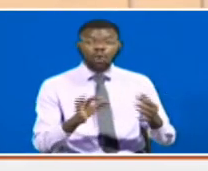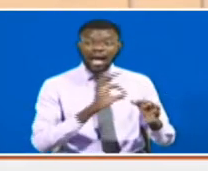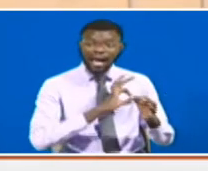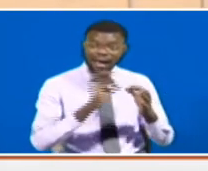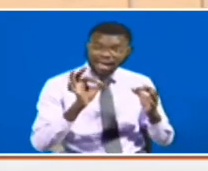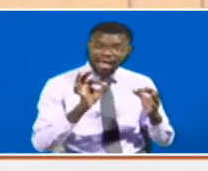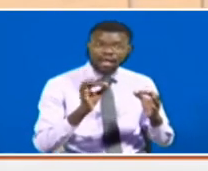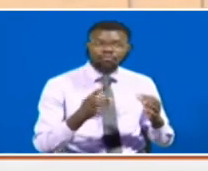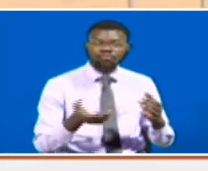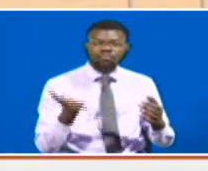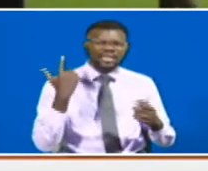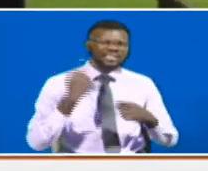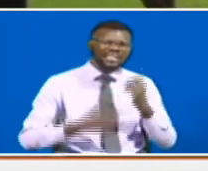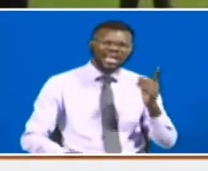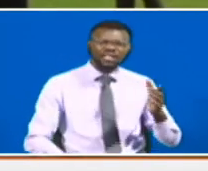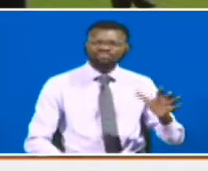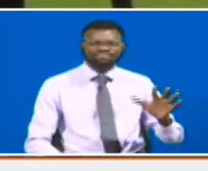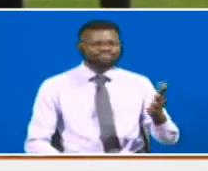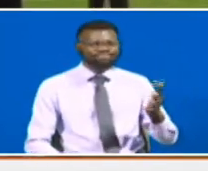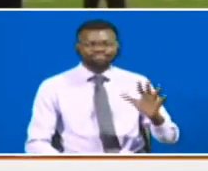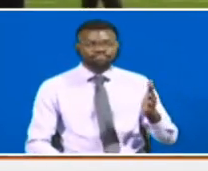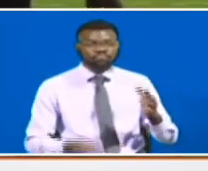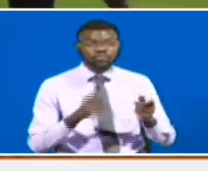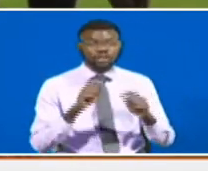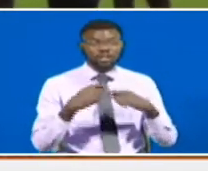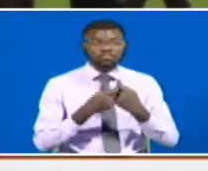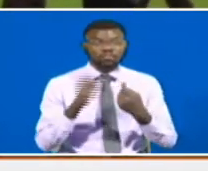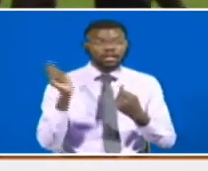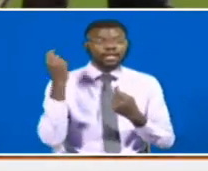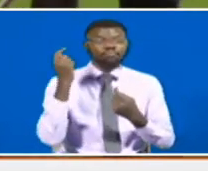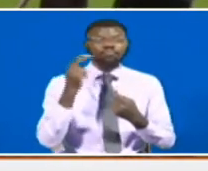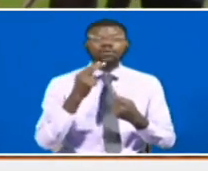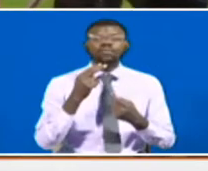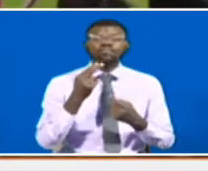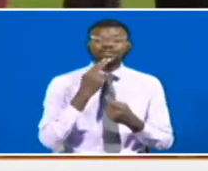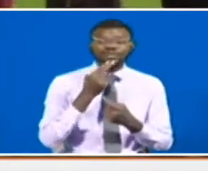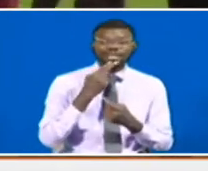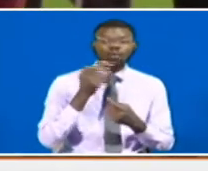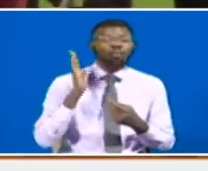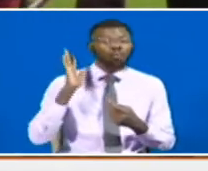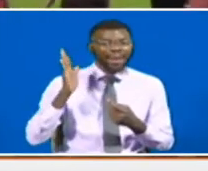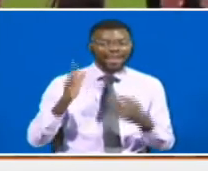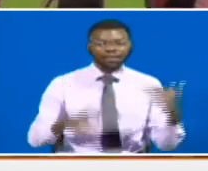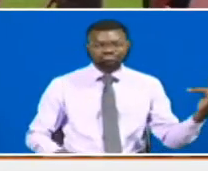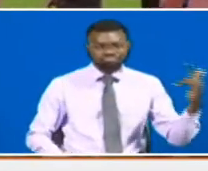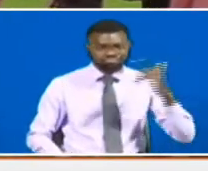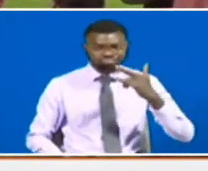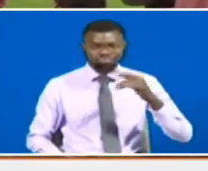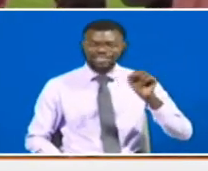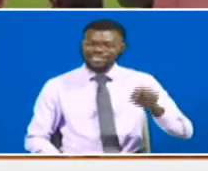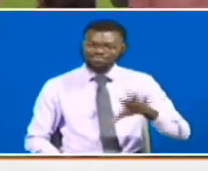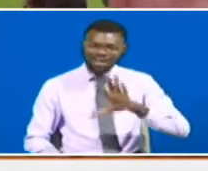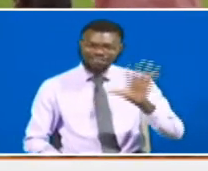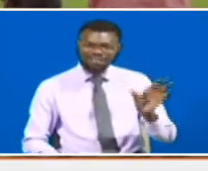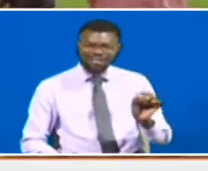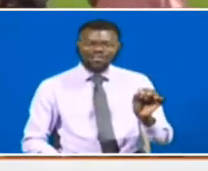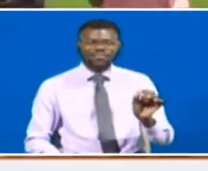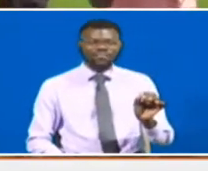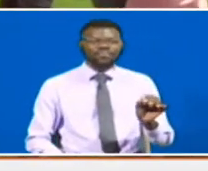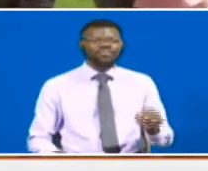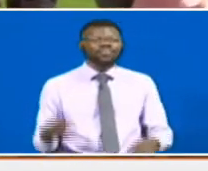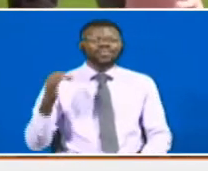si kama last season. Team Kenya departs the country on Tuesday for Joburg, South Africa to begin their campaign. Jeff